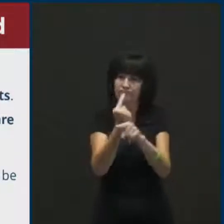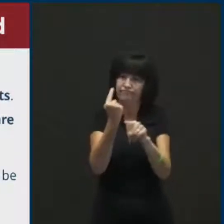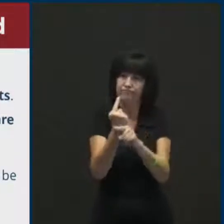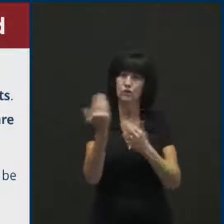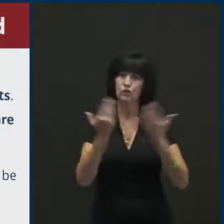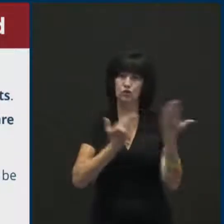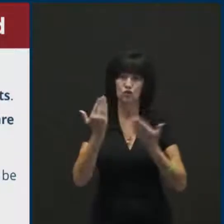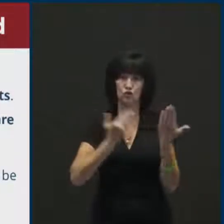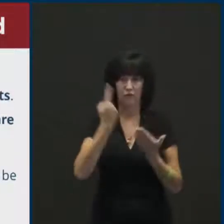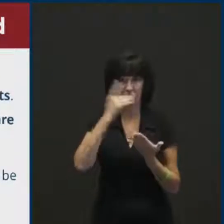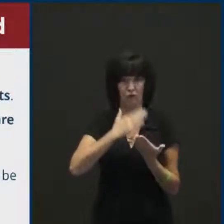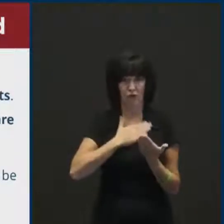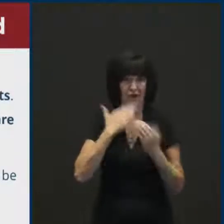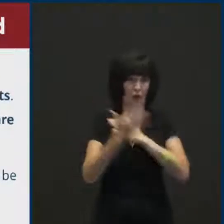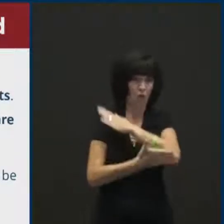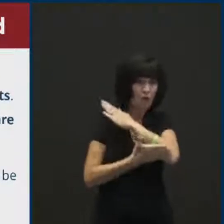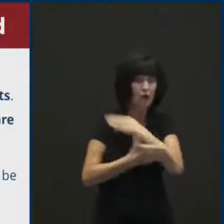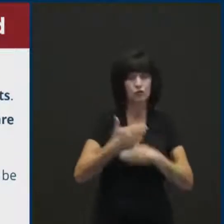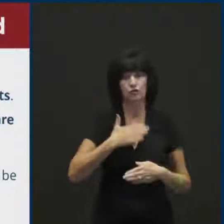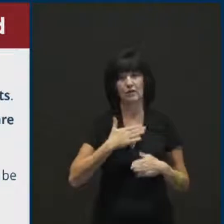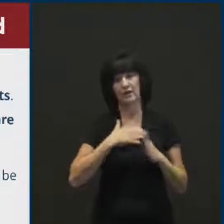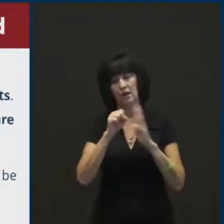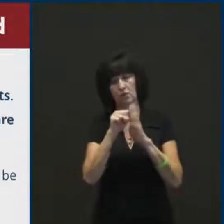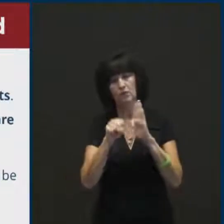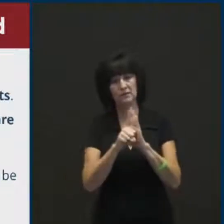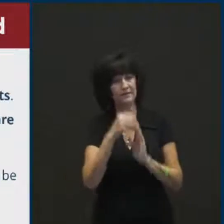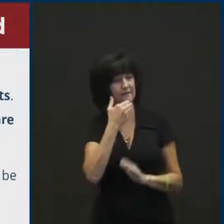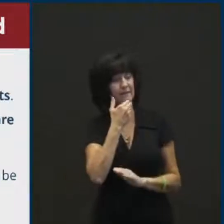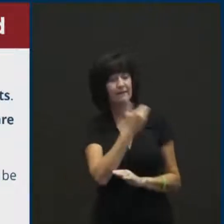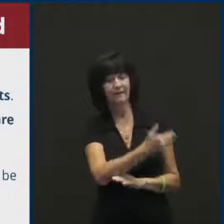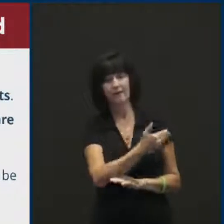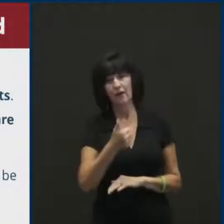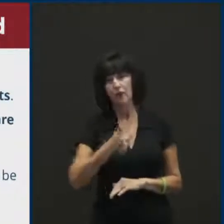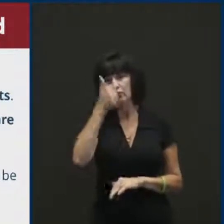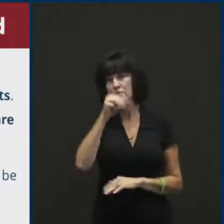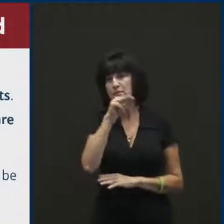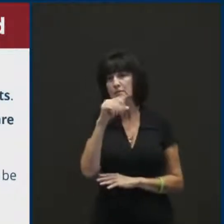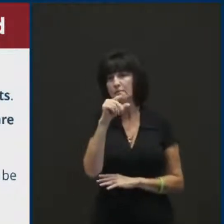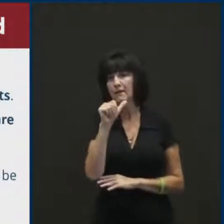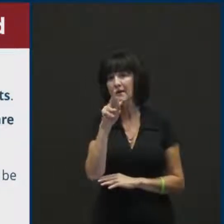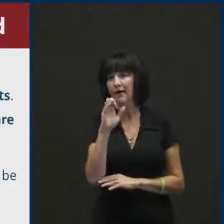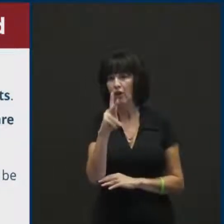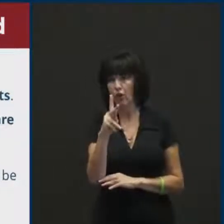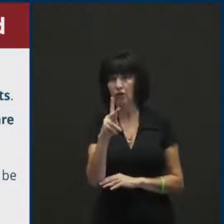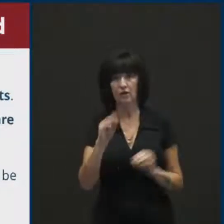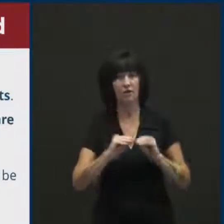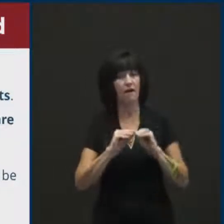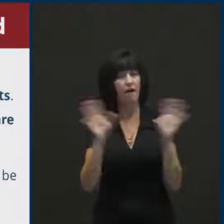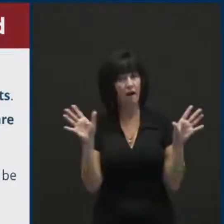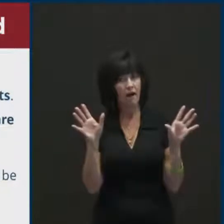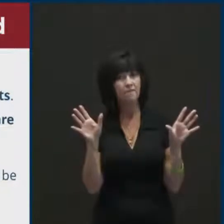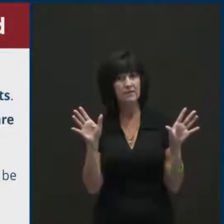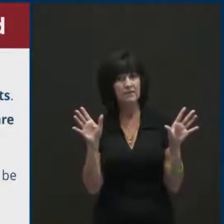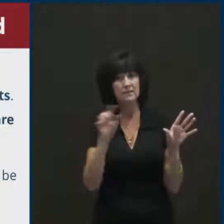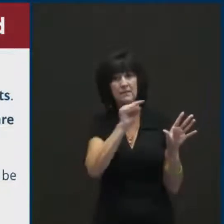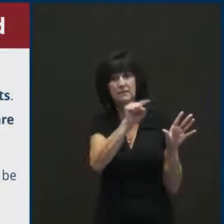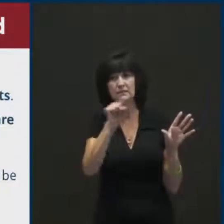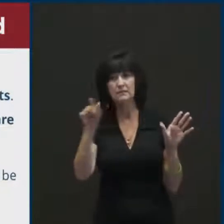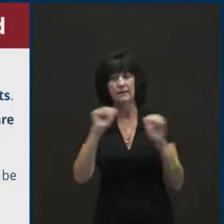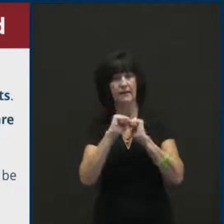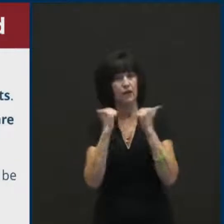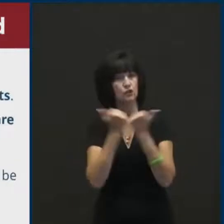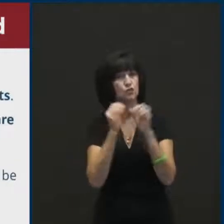our state, but our country. So thank you very much, Secretary McGarrick. Obviously, each of these agencies